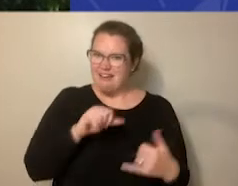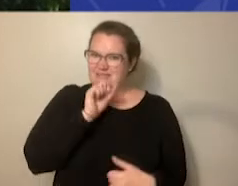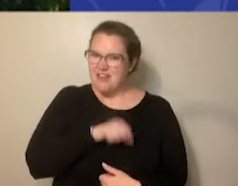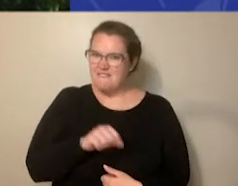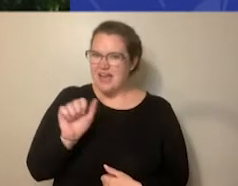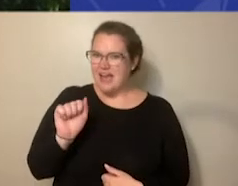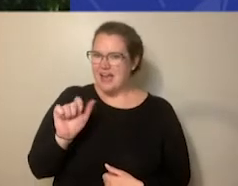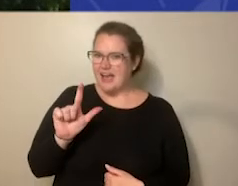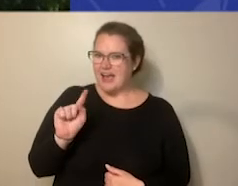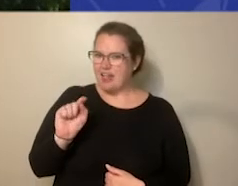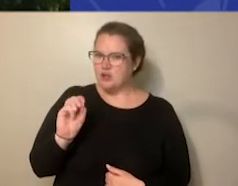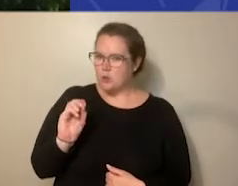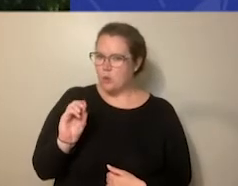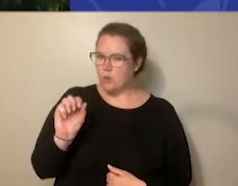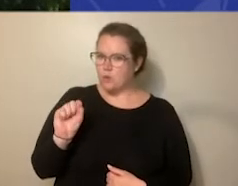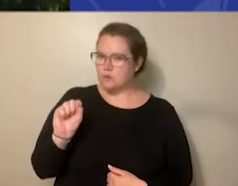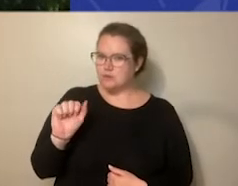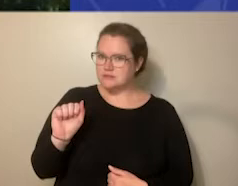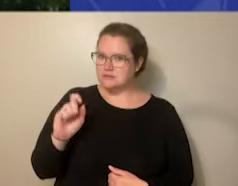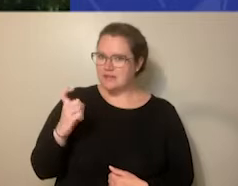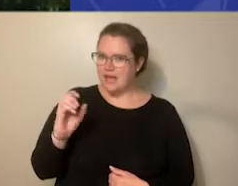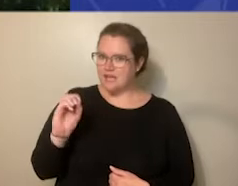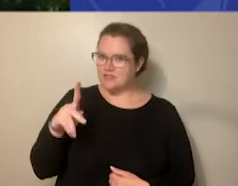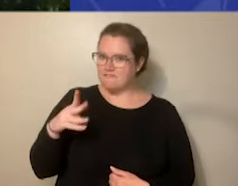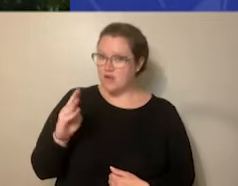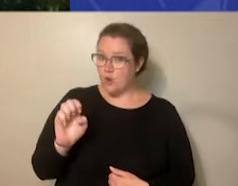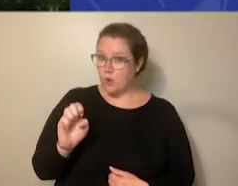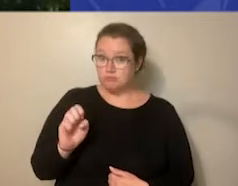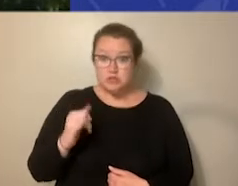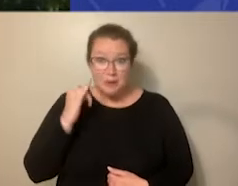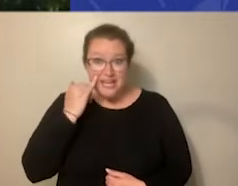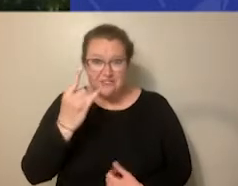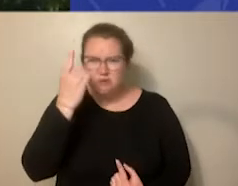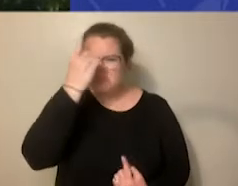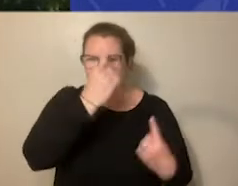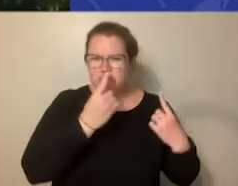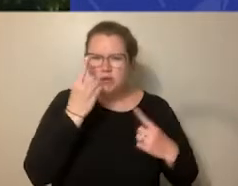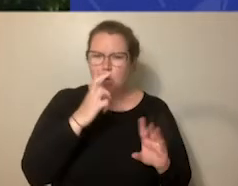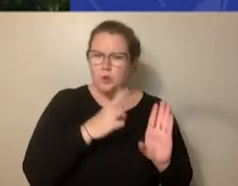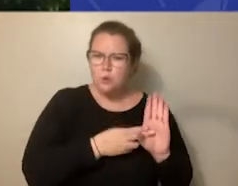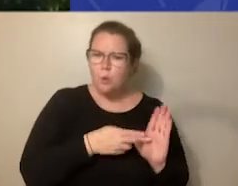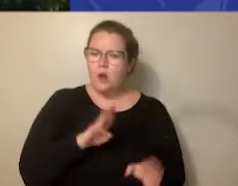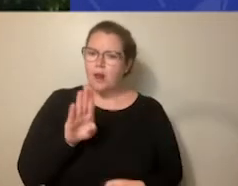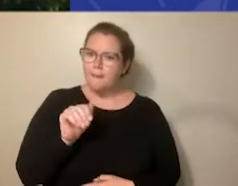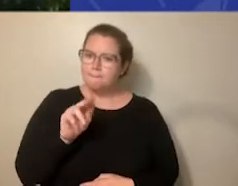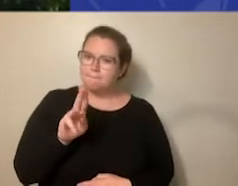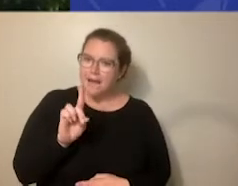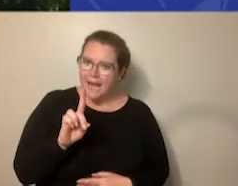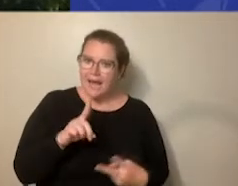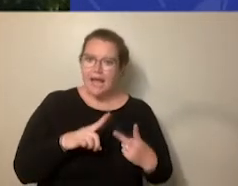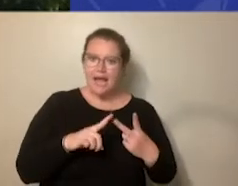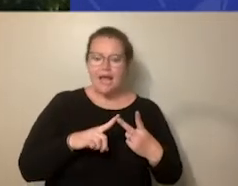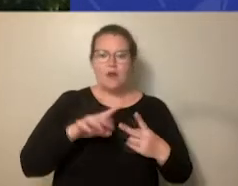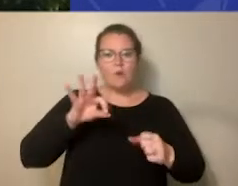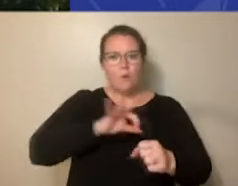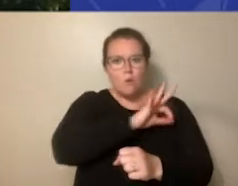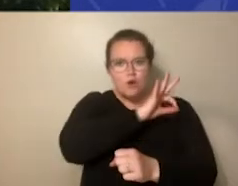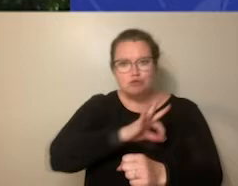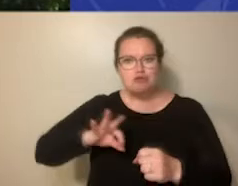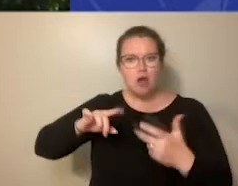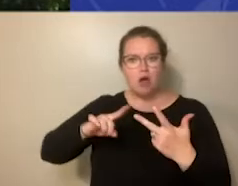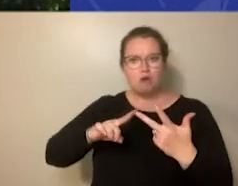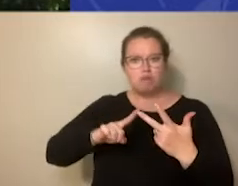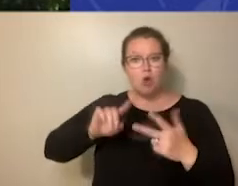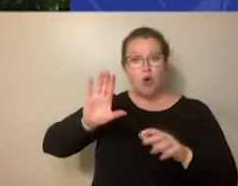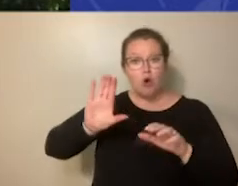saxophone. So if there's any students out there that are wondering if they should join band or orchestra or a chorus, do it. It will